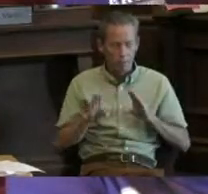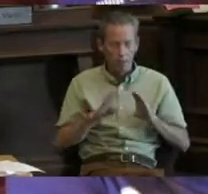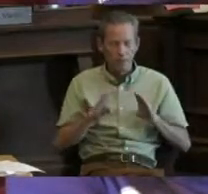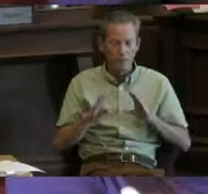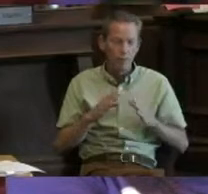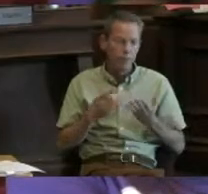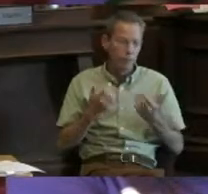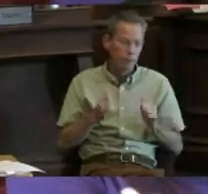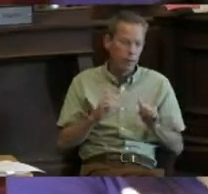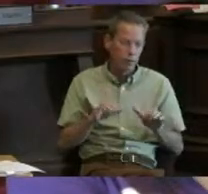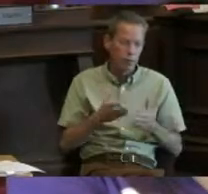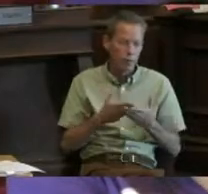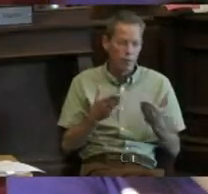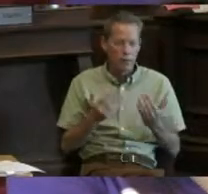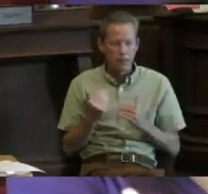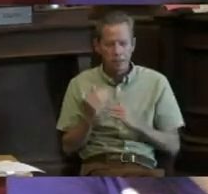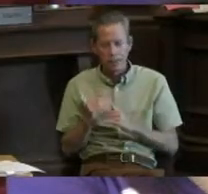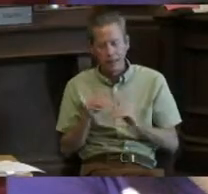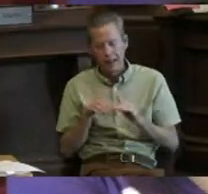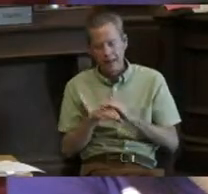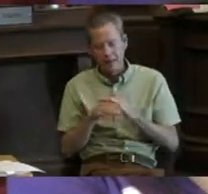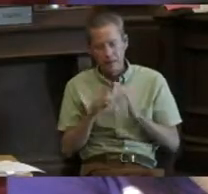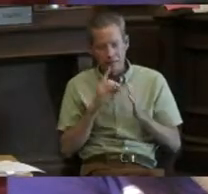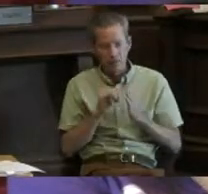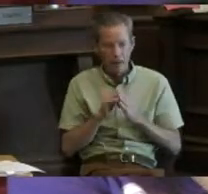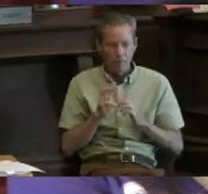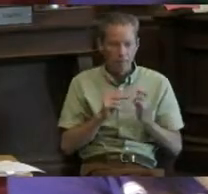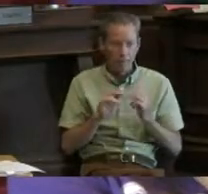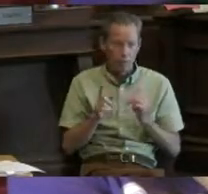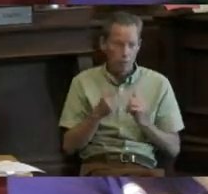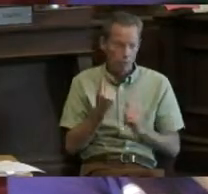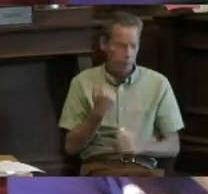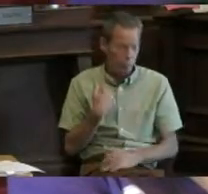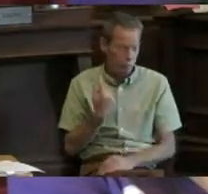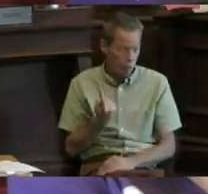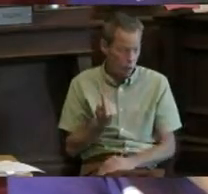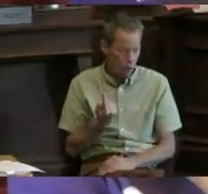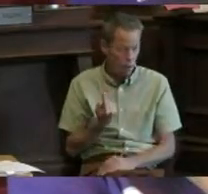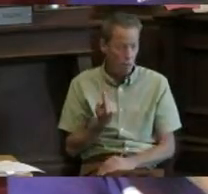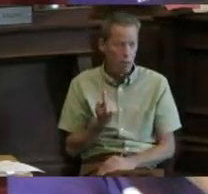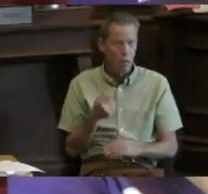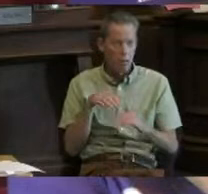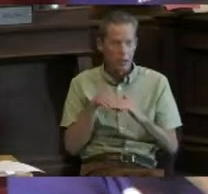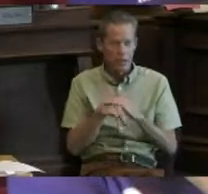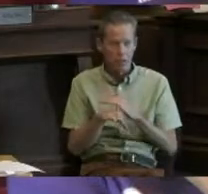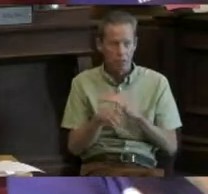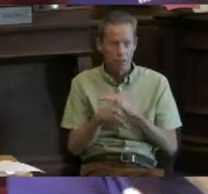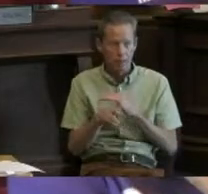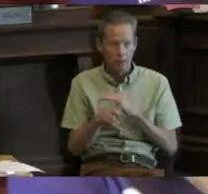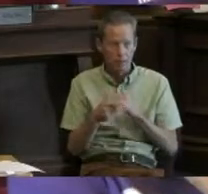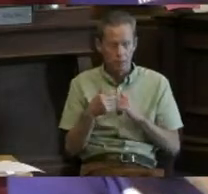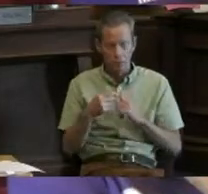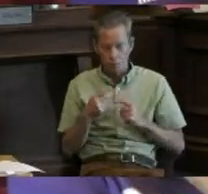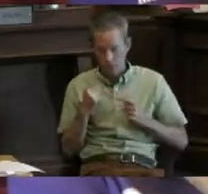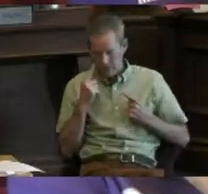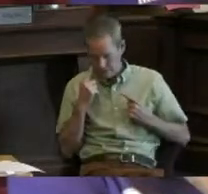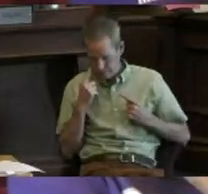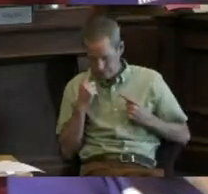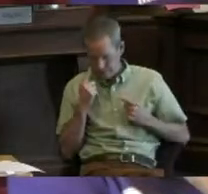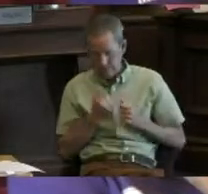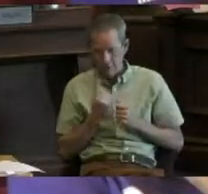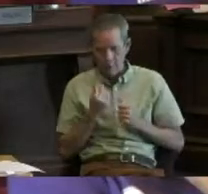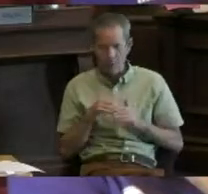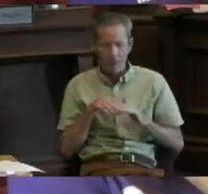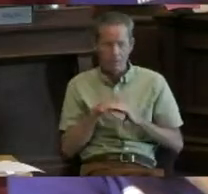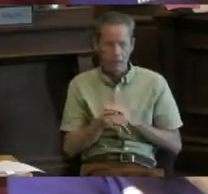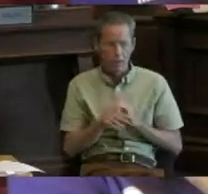to do things like limit the access. So for this building, we'll only have one point of entry, so that we have eyes on everyone coming into the